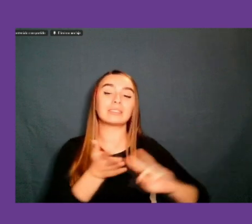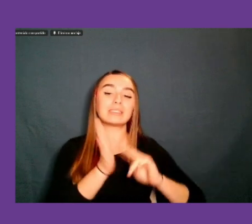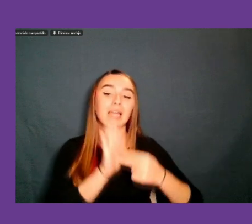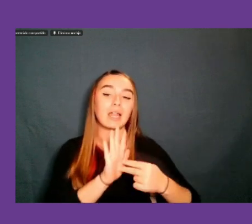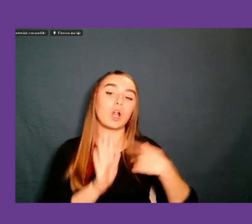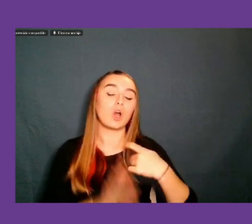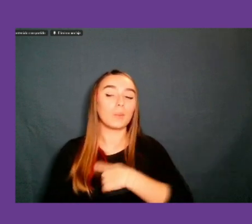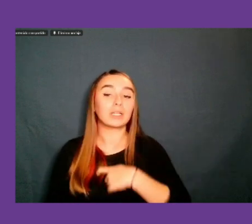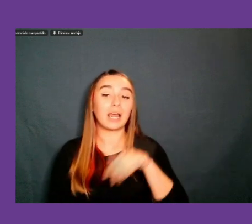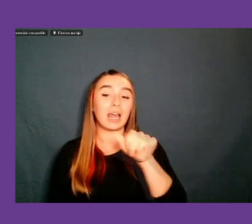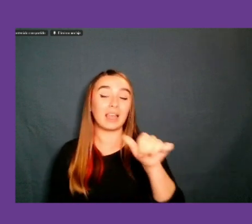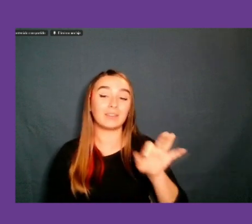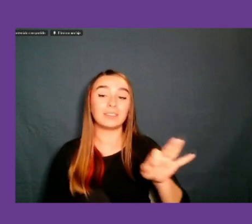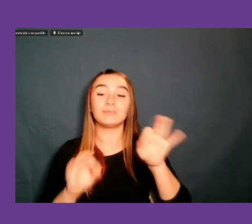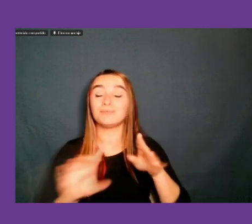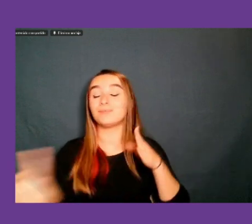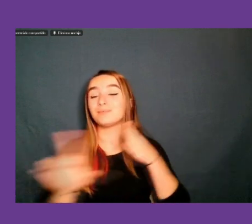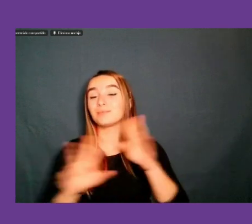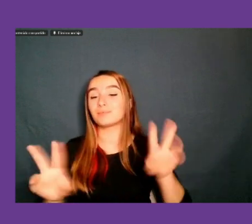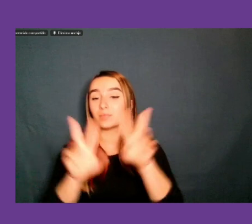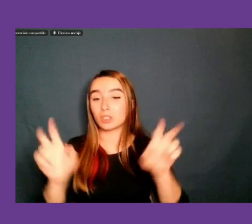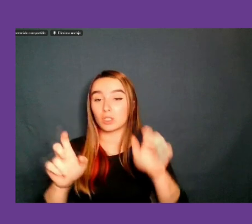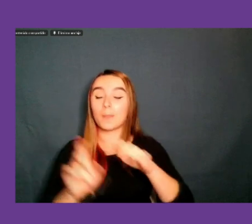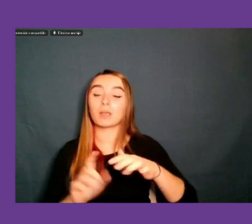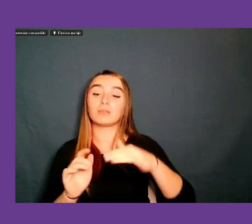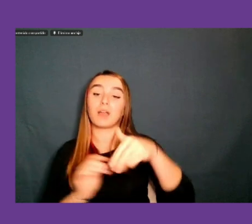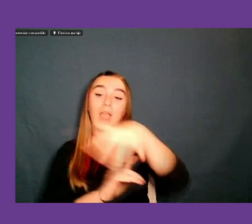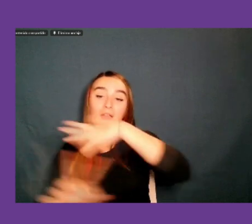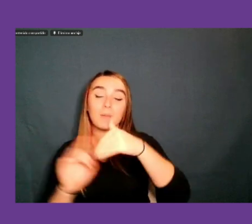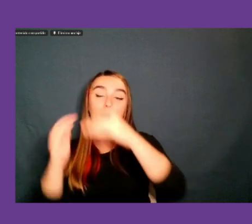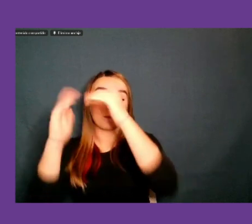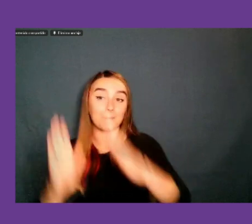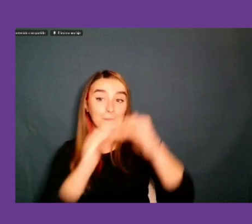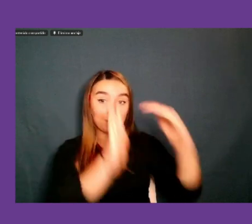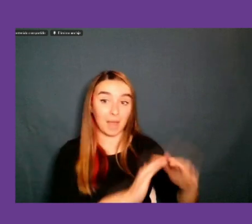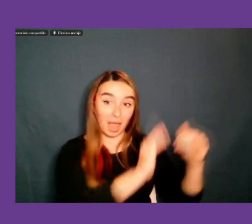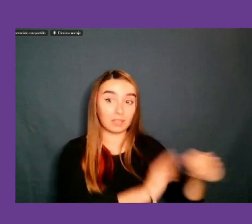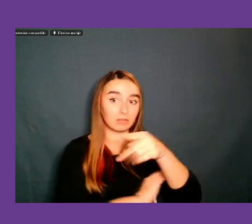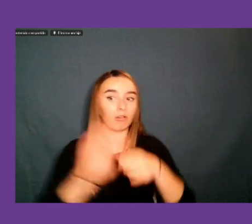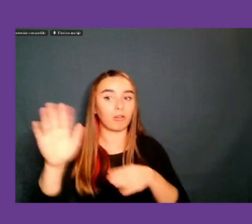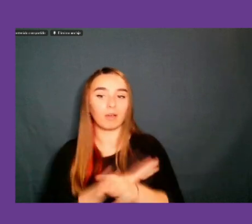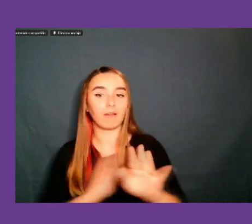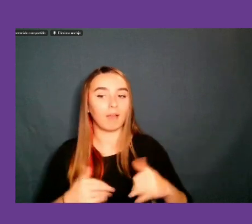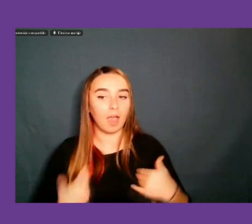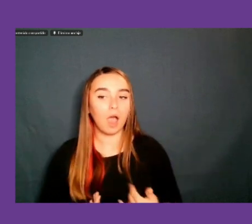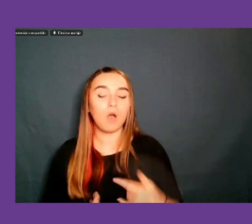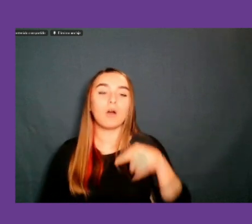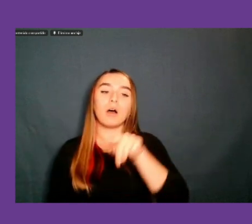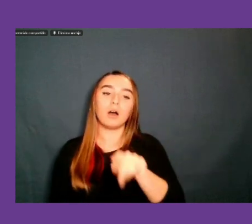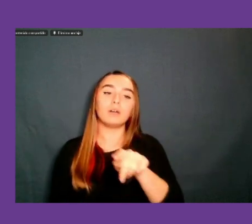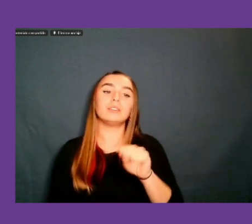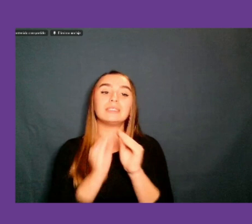11 on access to the built environment. He will present the revision of the standard that has